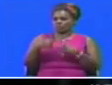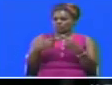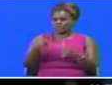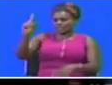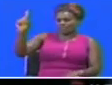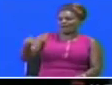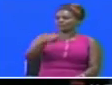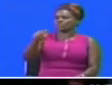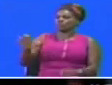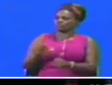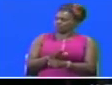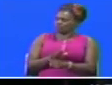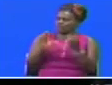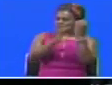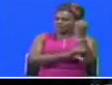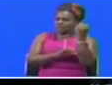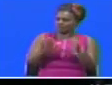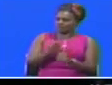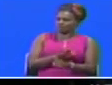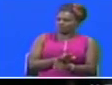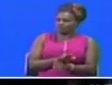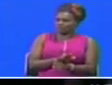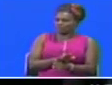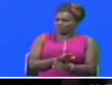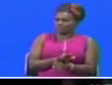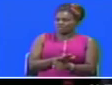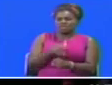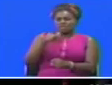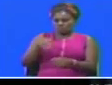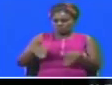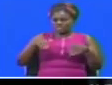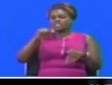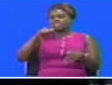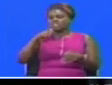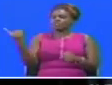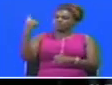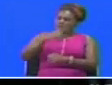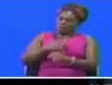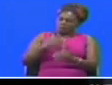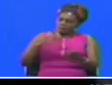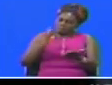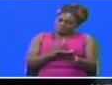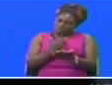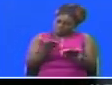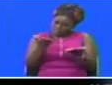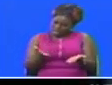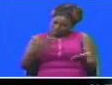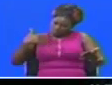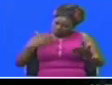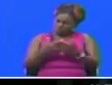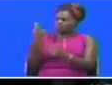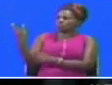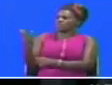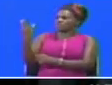been cancelled countrywide, awaiting new date, do you think between now and Wednesday, which